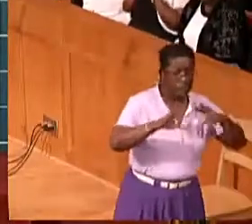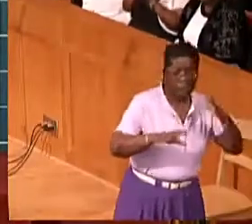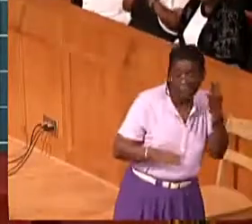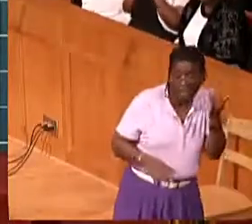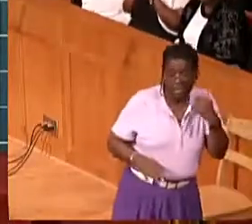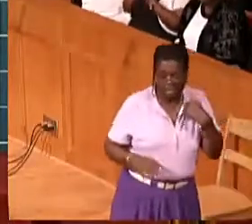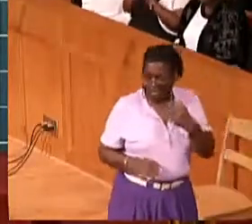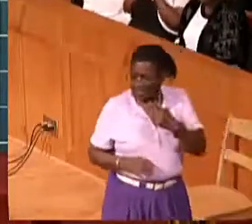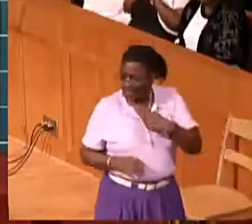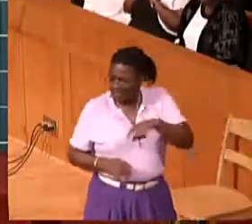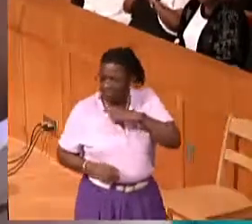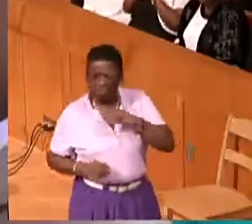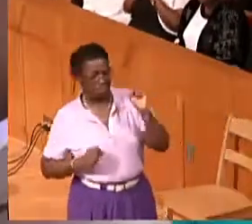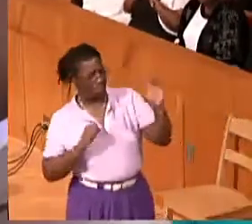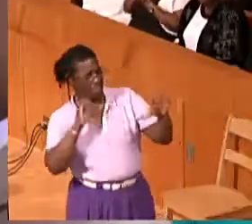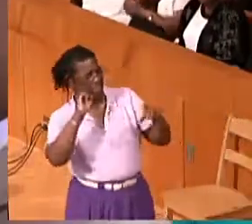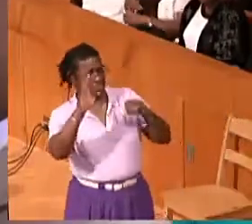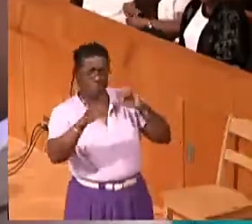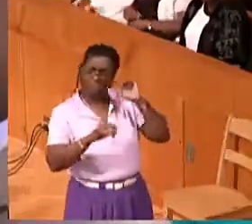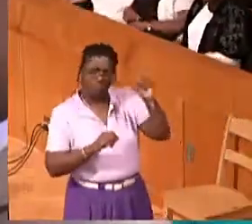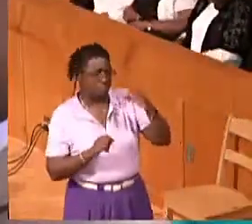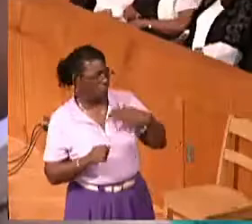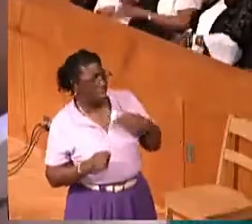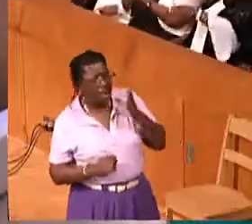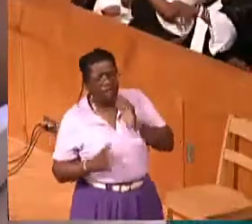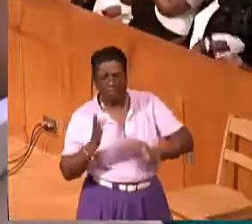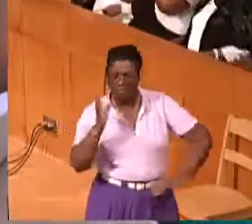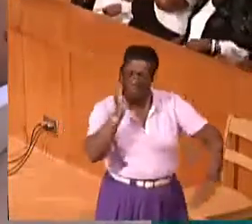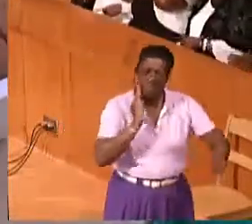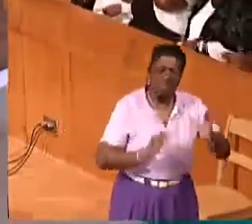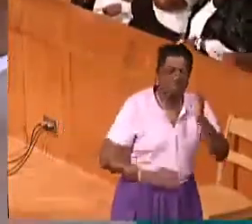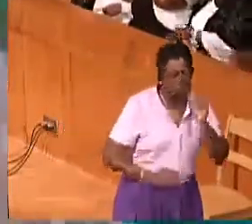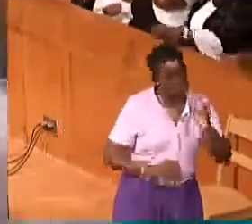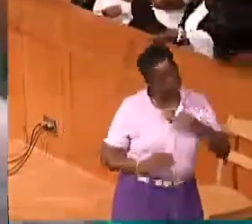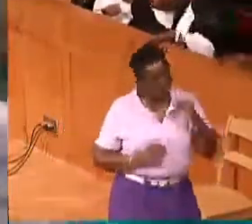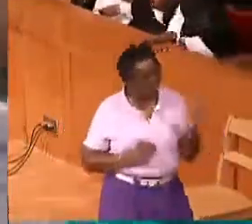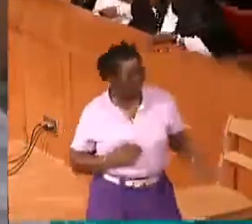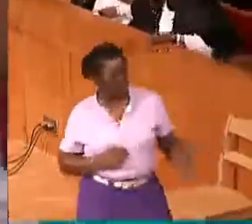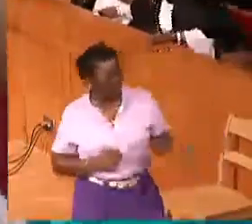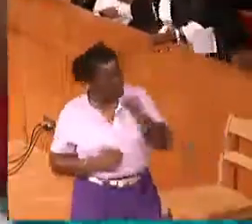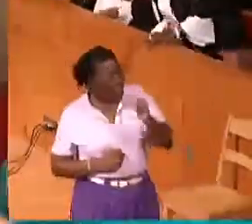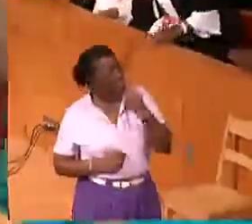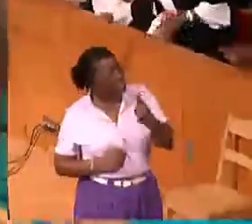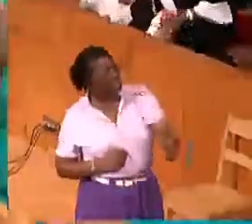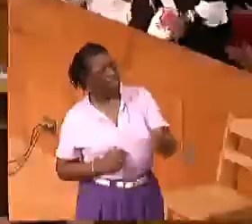you ain't been through my hell, get out of my holler. You can't tell me to shout.